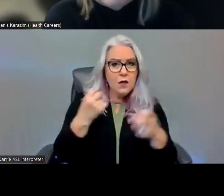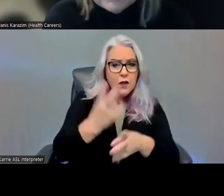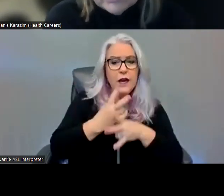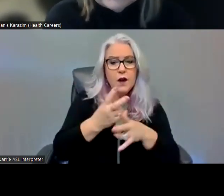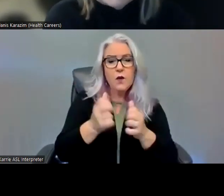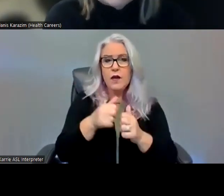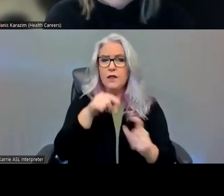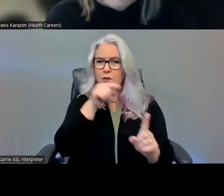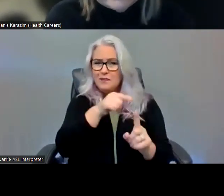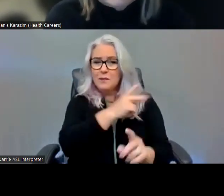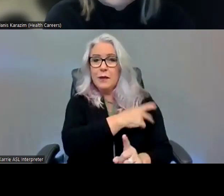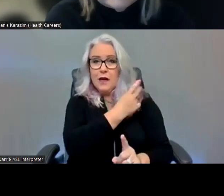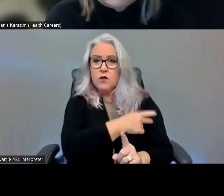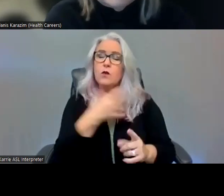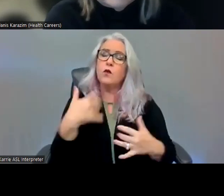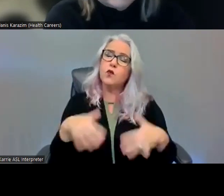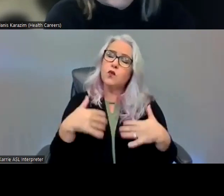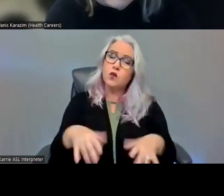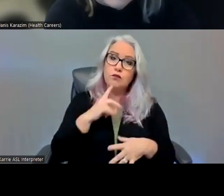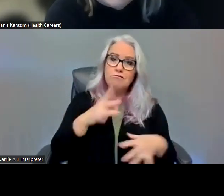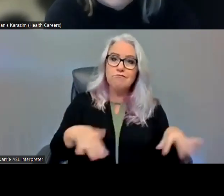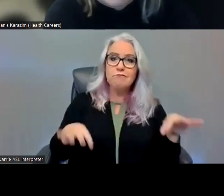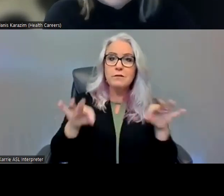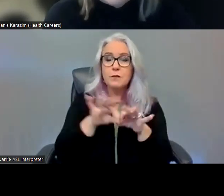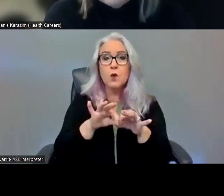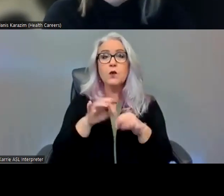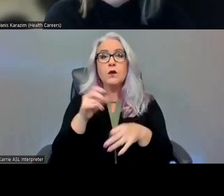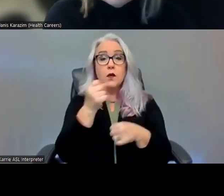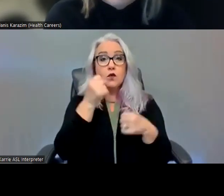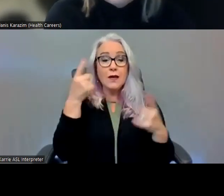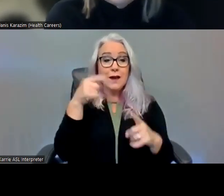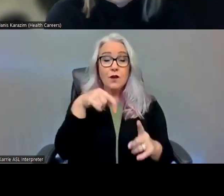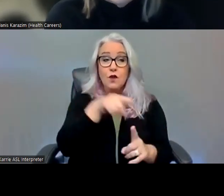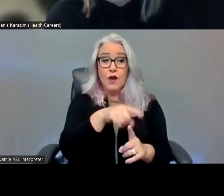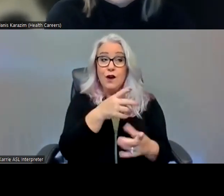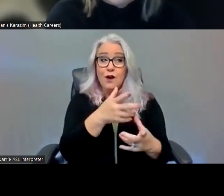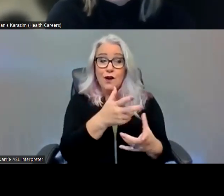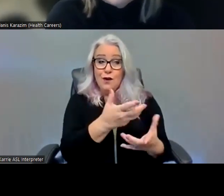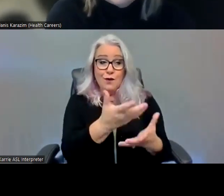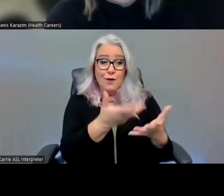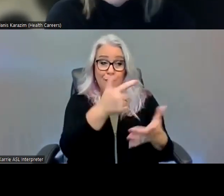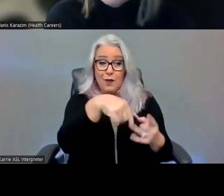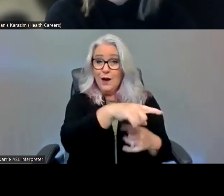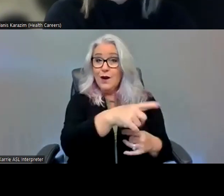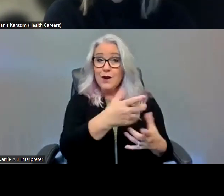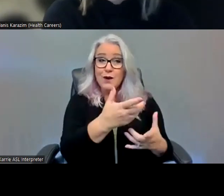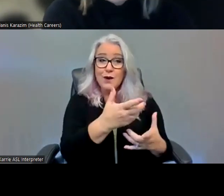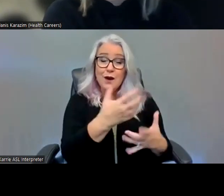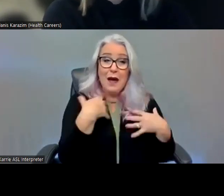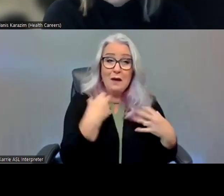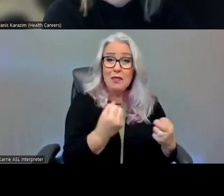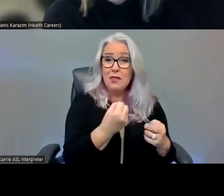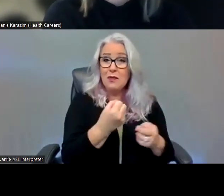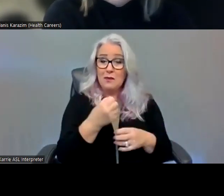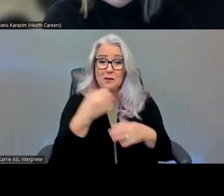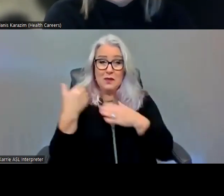very important to understand that essentially their health and well-being, it can be in your hands, regardless of